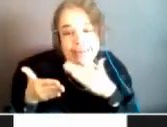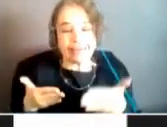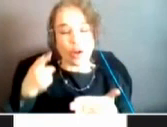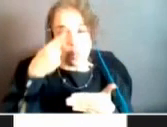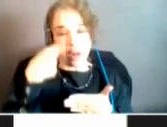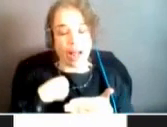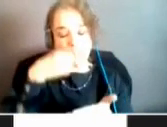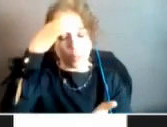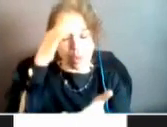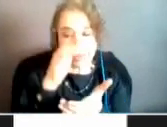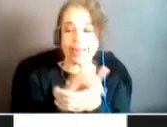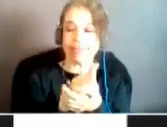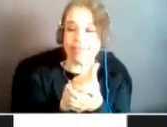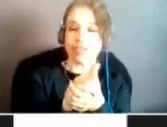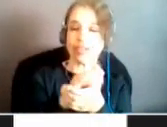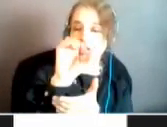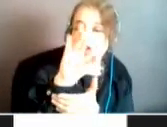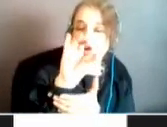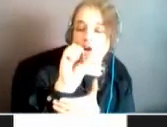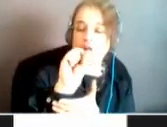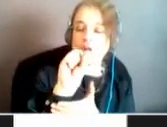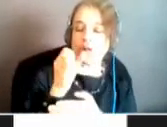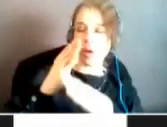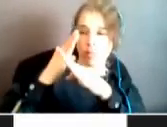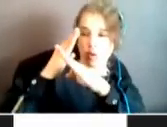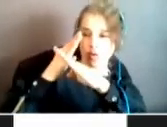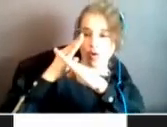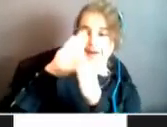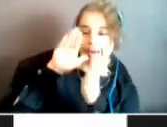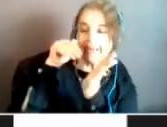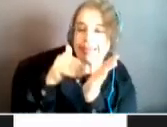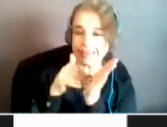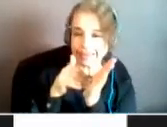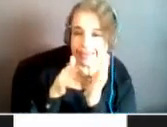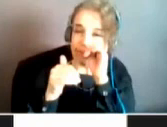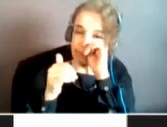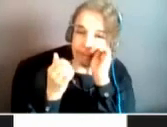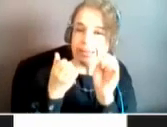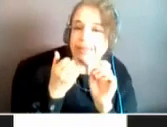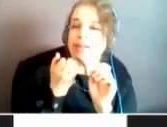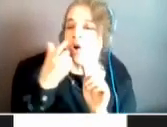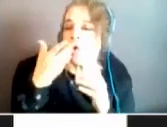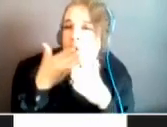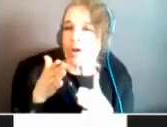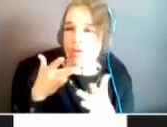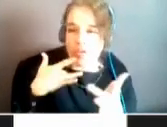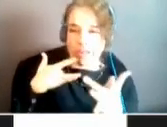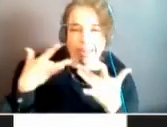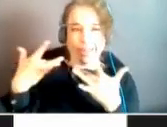I think as a crisis intervention hotline, warm line, we're really